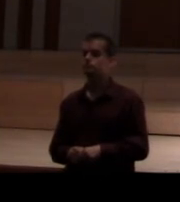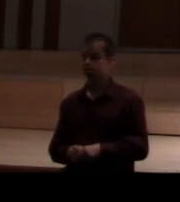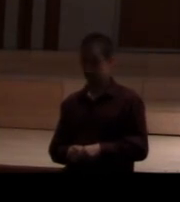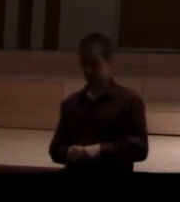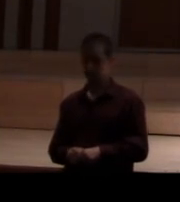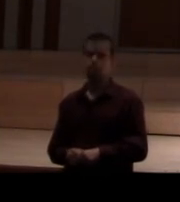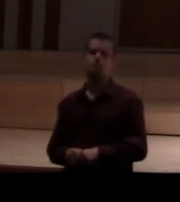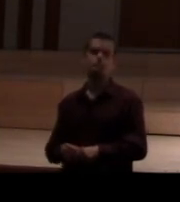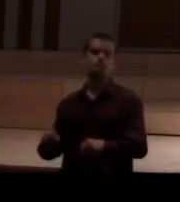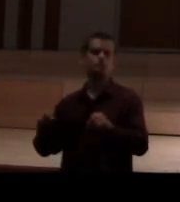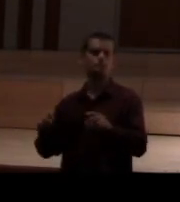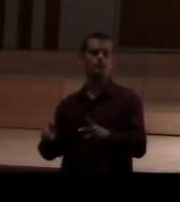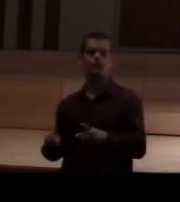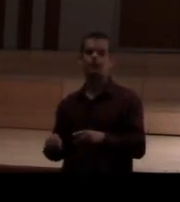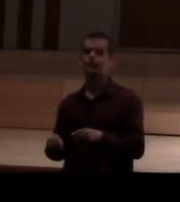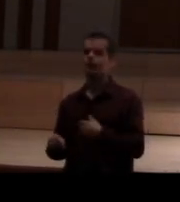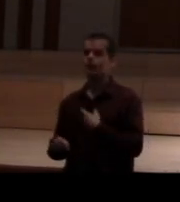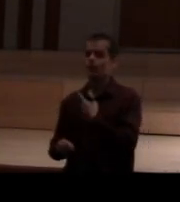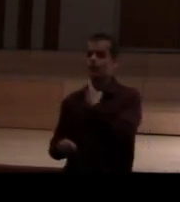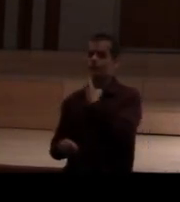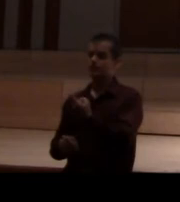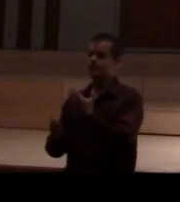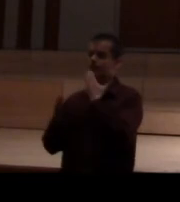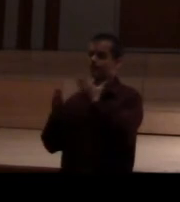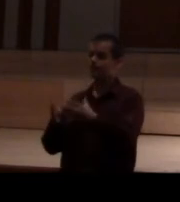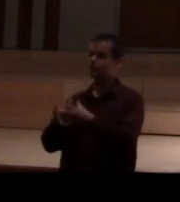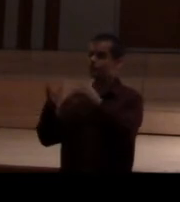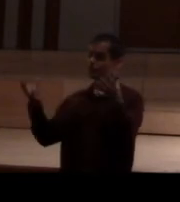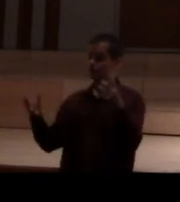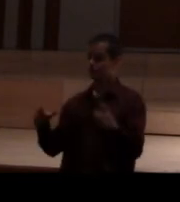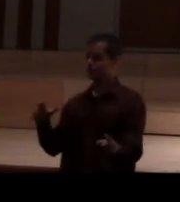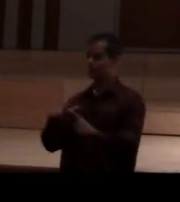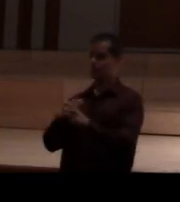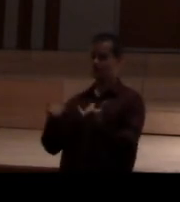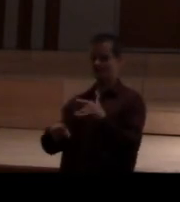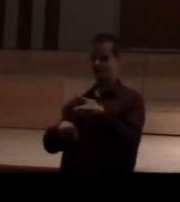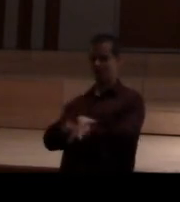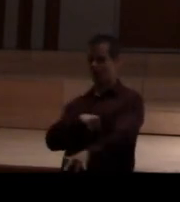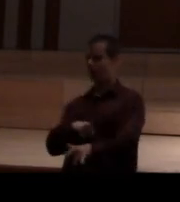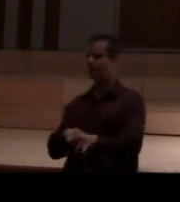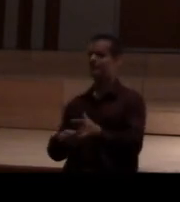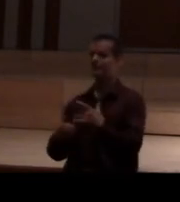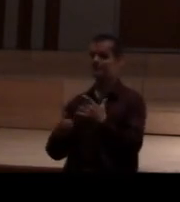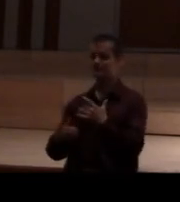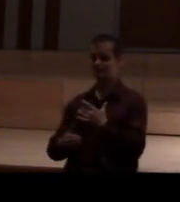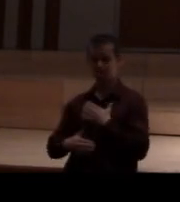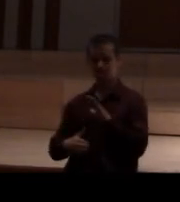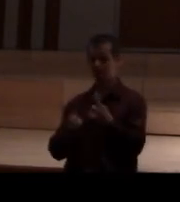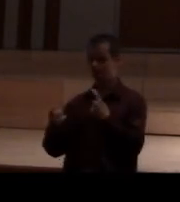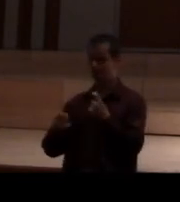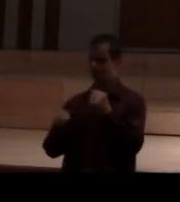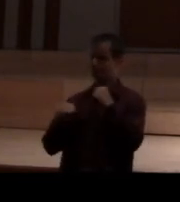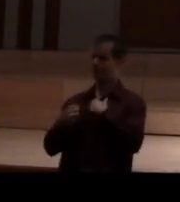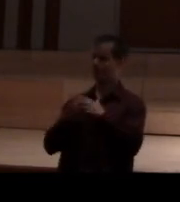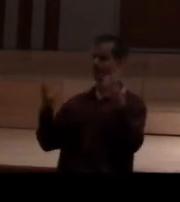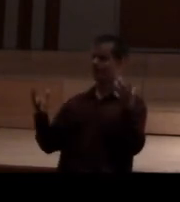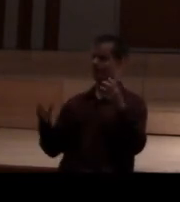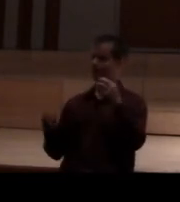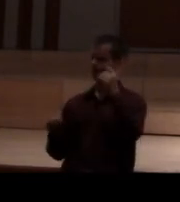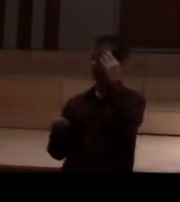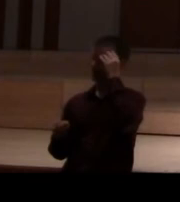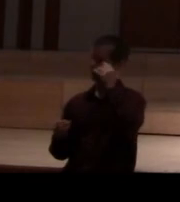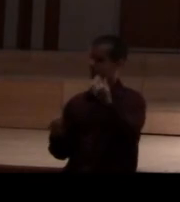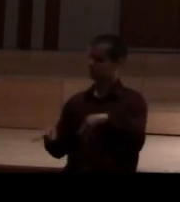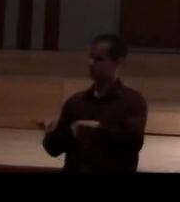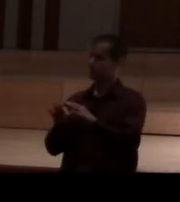Okay. Well, I would just say thank you so much for turning out this early. I really appreciate your questions. You taught me a lot, made me think about some really important